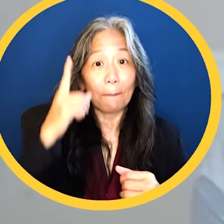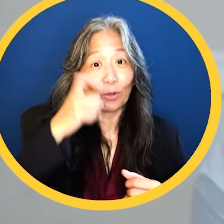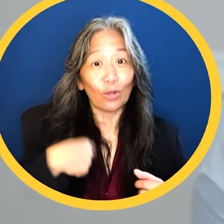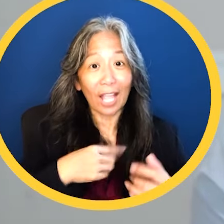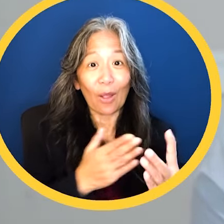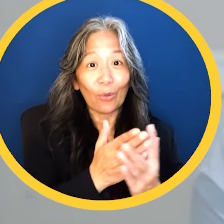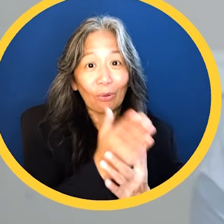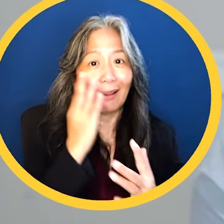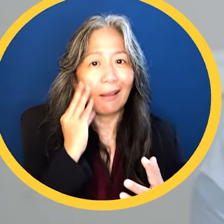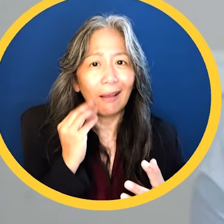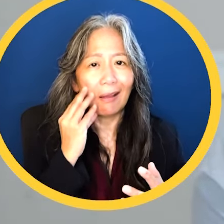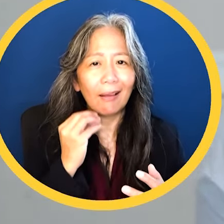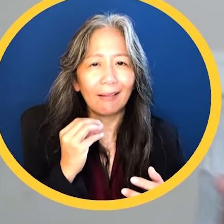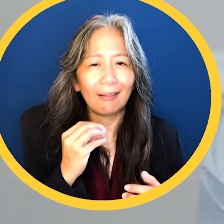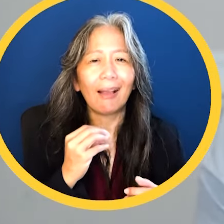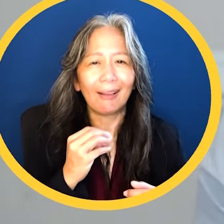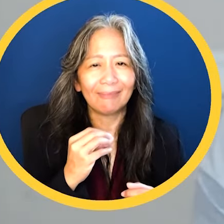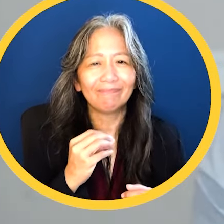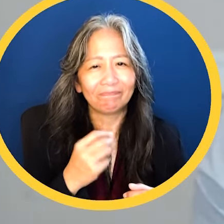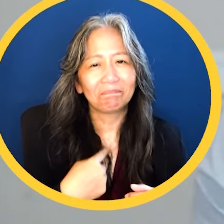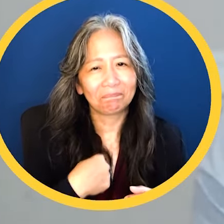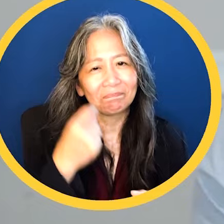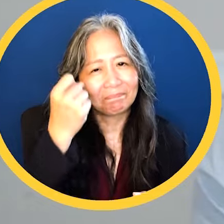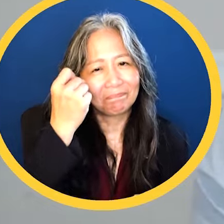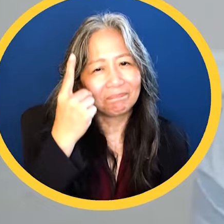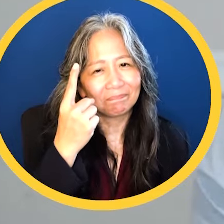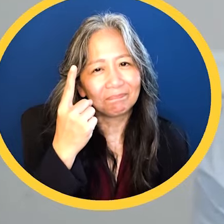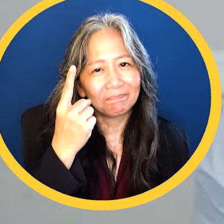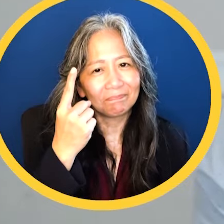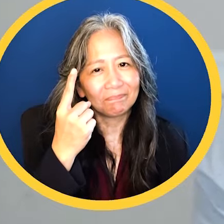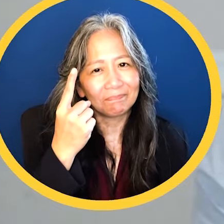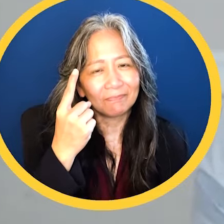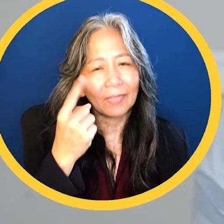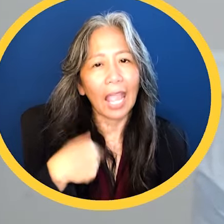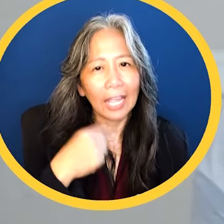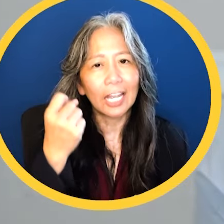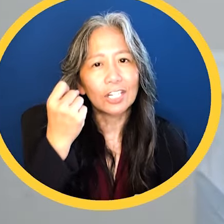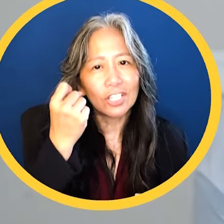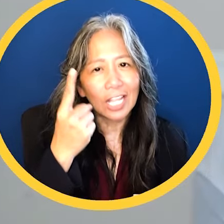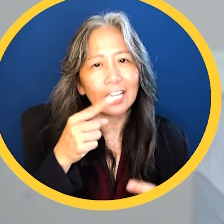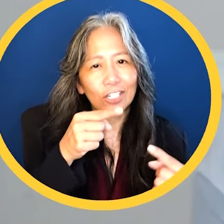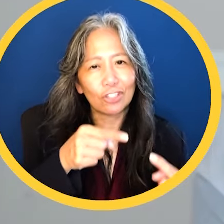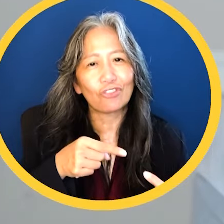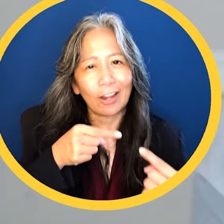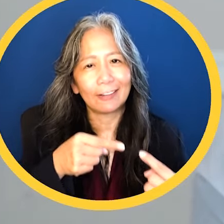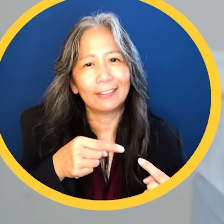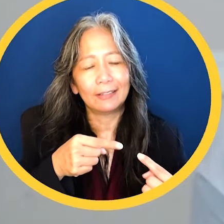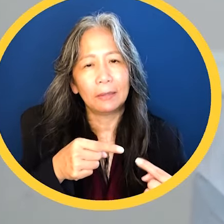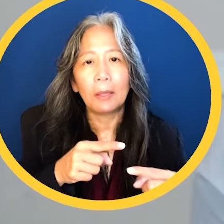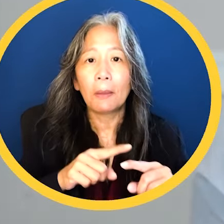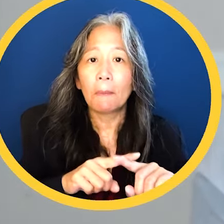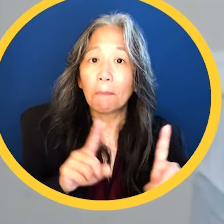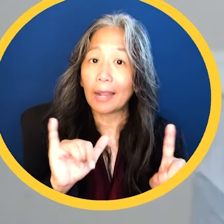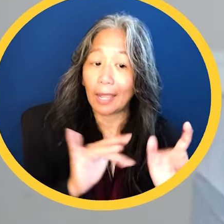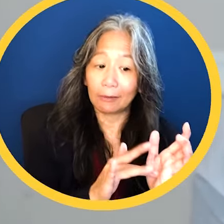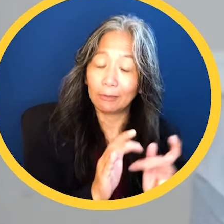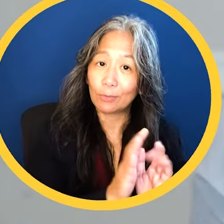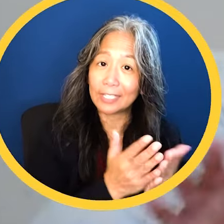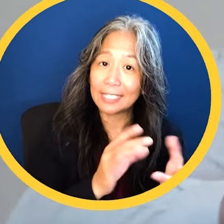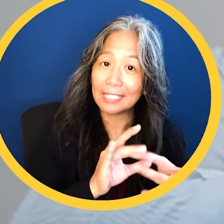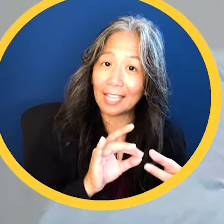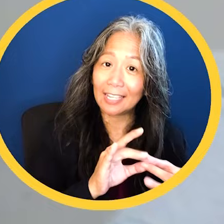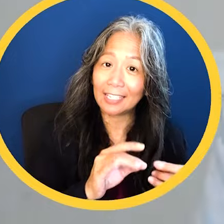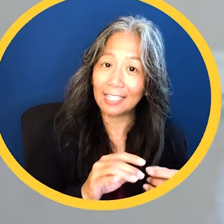tough. And because I went through that, I'm able to say, I understand where you're going through. You know, I understand the